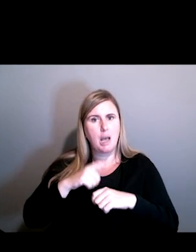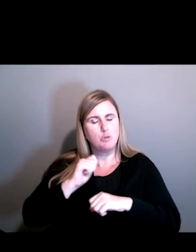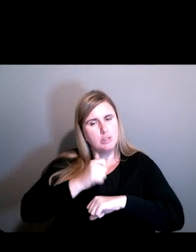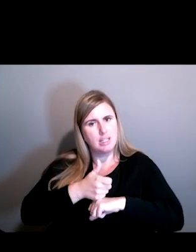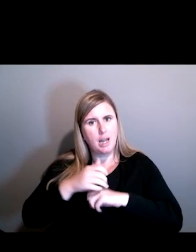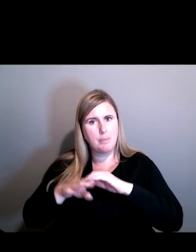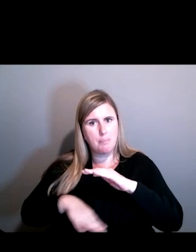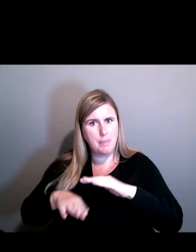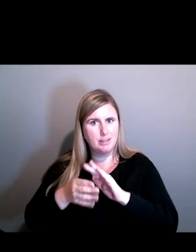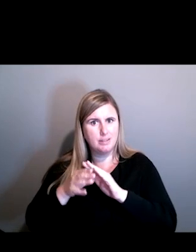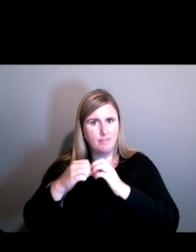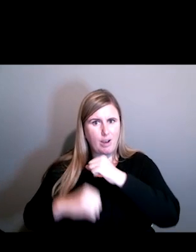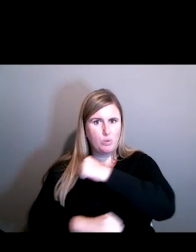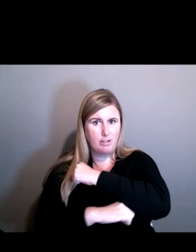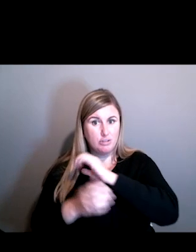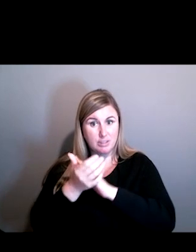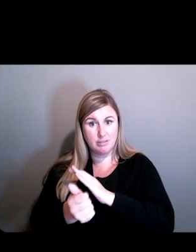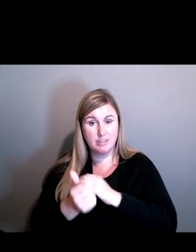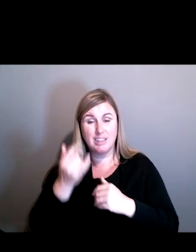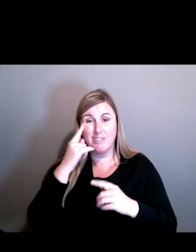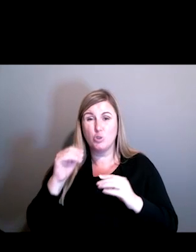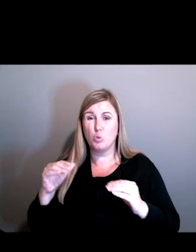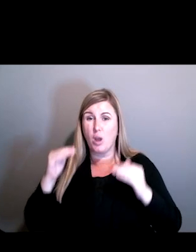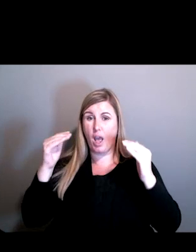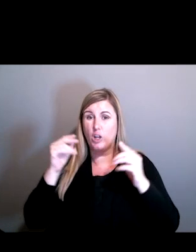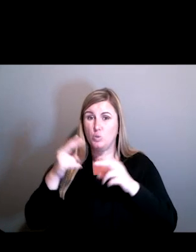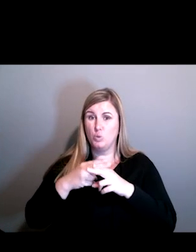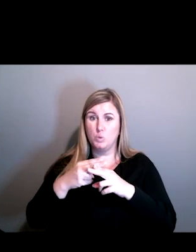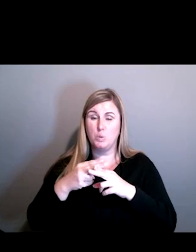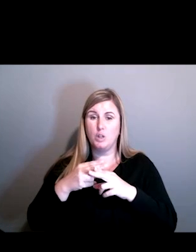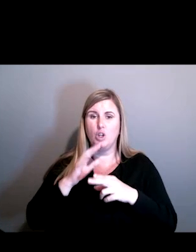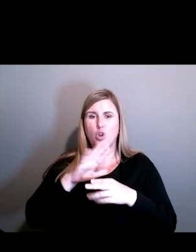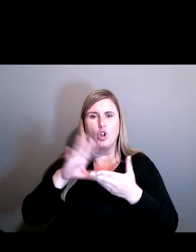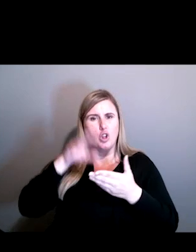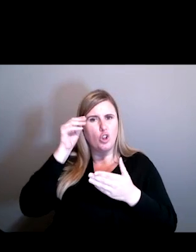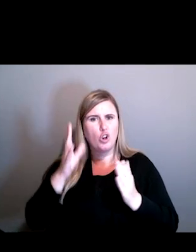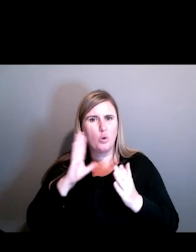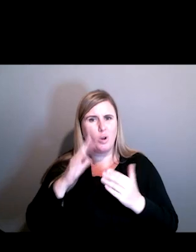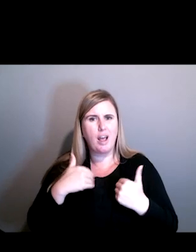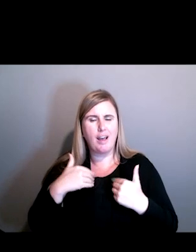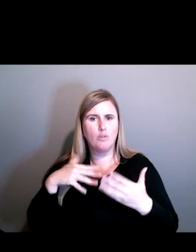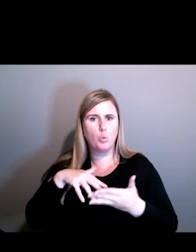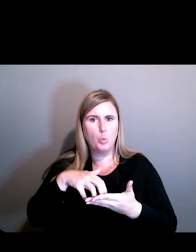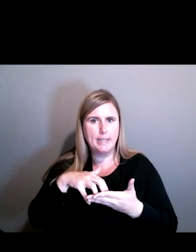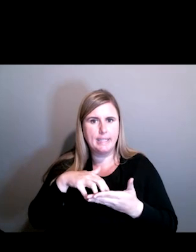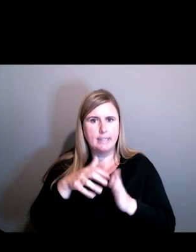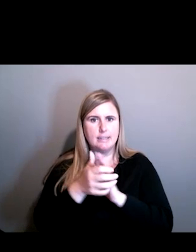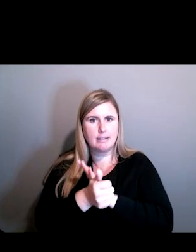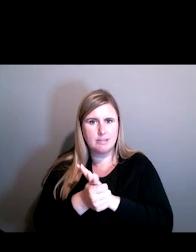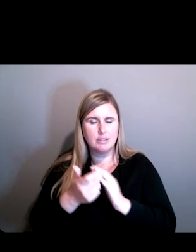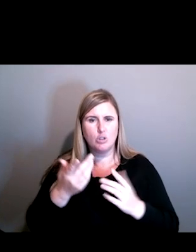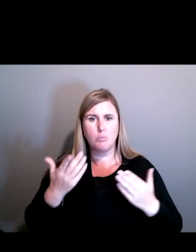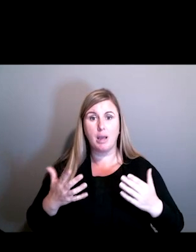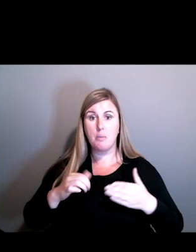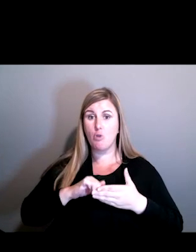time to build those foundational skills. If you go too high too soon, your learner will have these weak